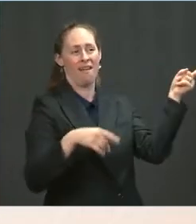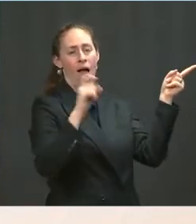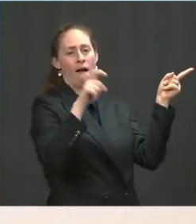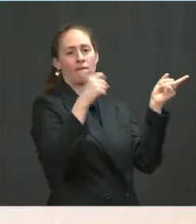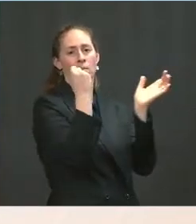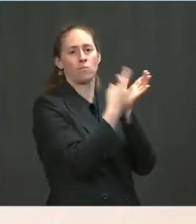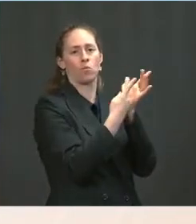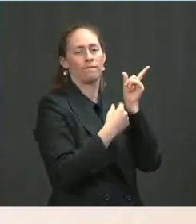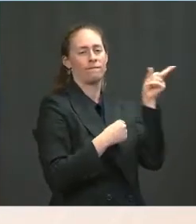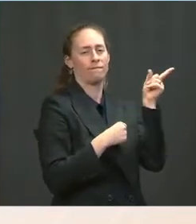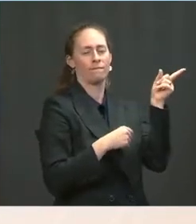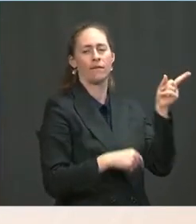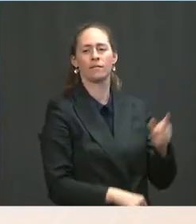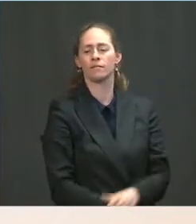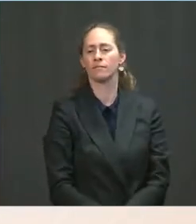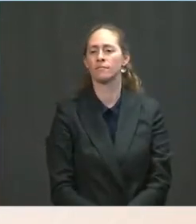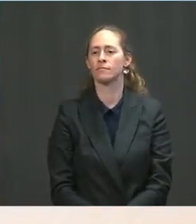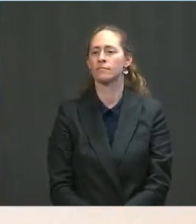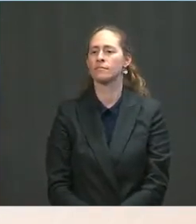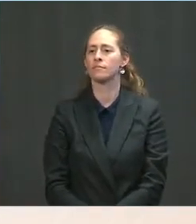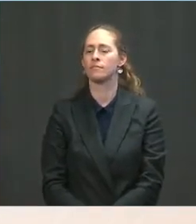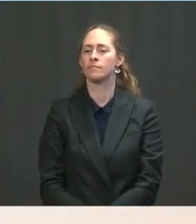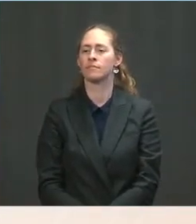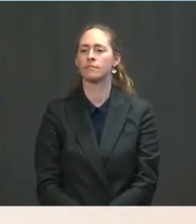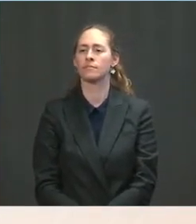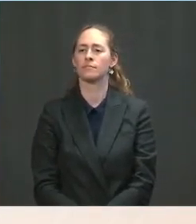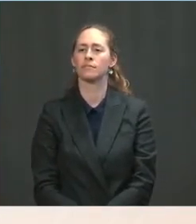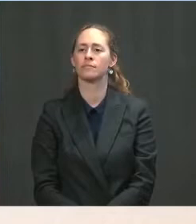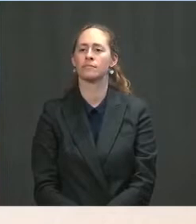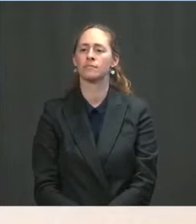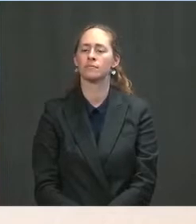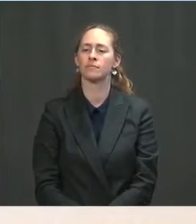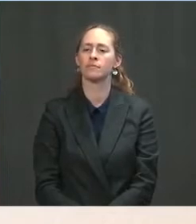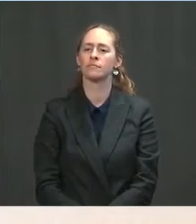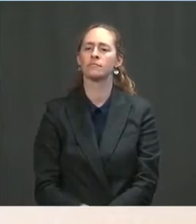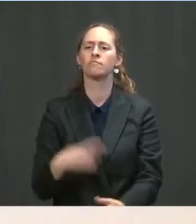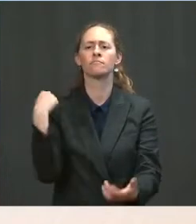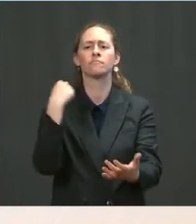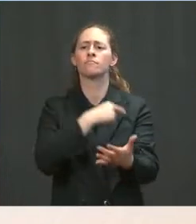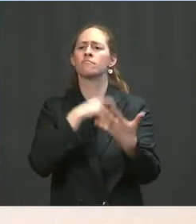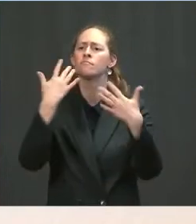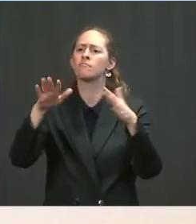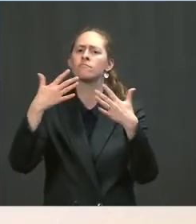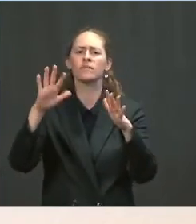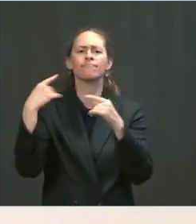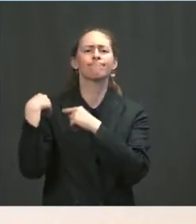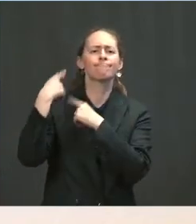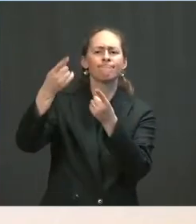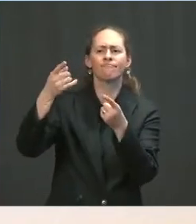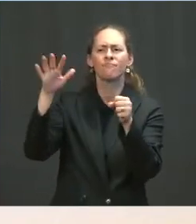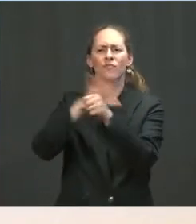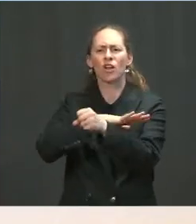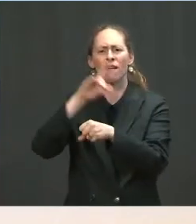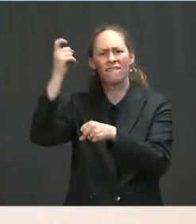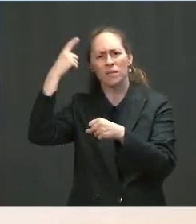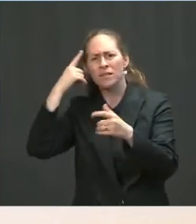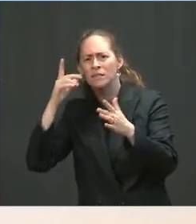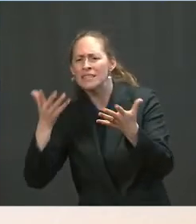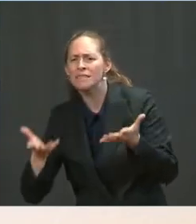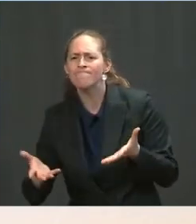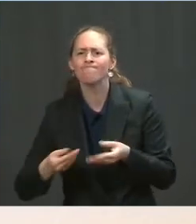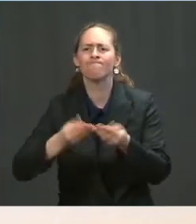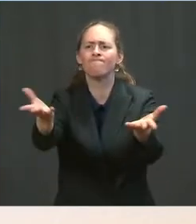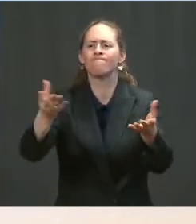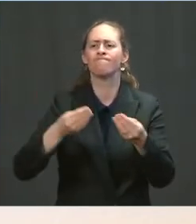do want to say that we have been doing, we have had this whole of government effect to get the word out about the availability of the rental assistant and